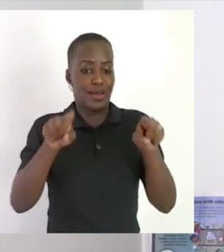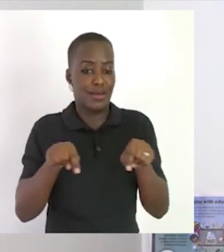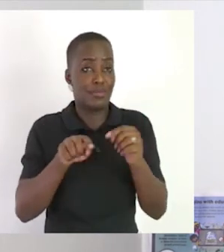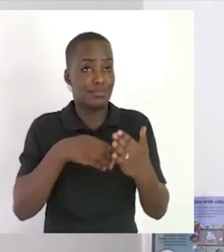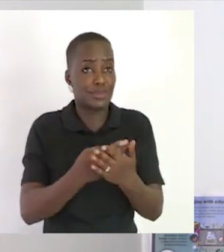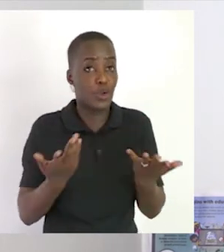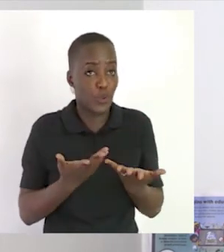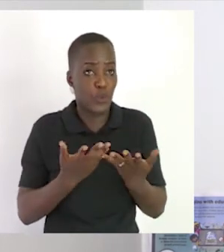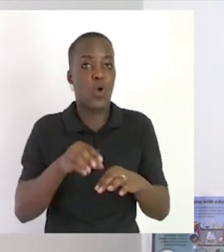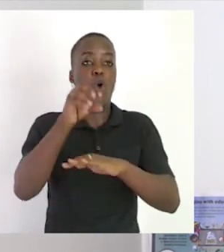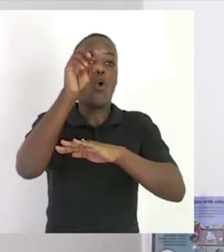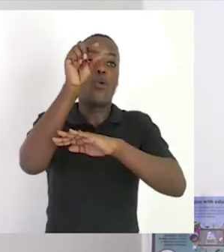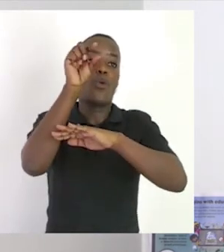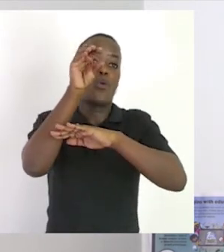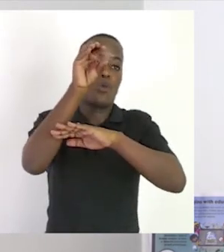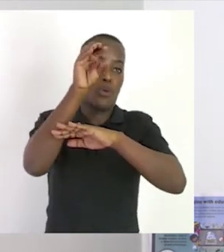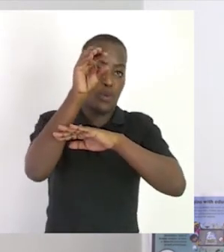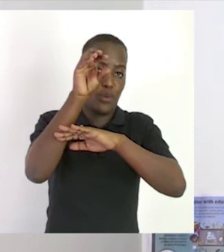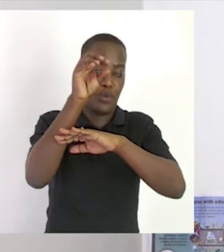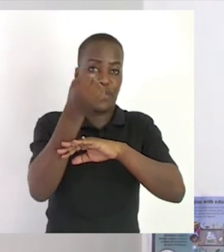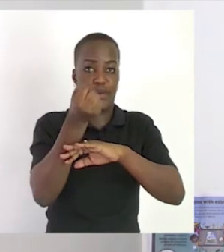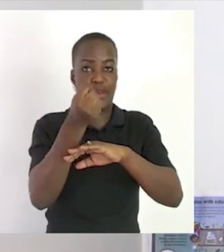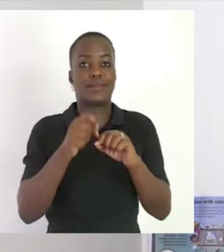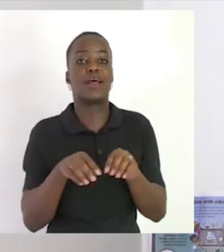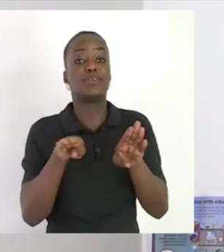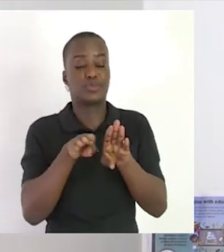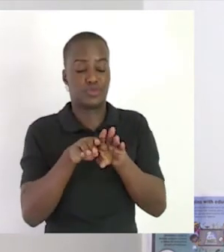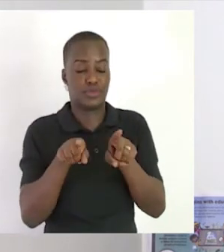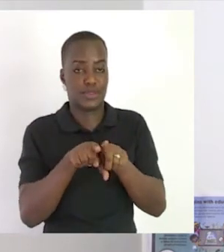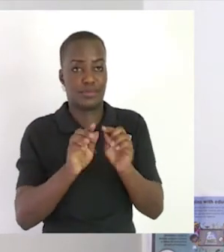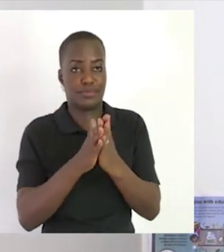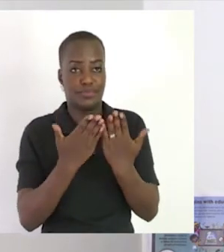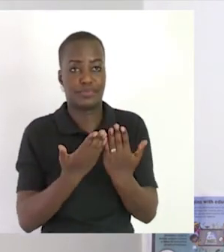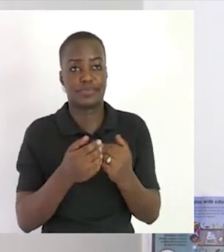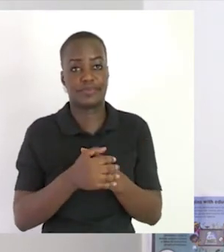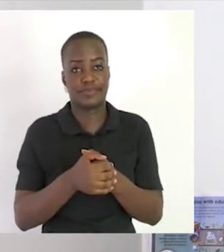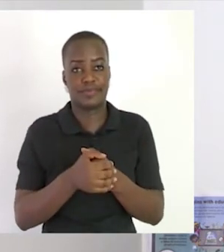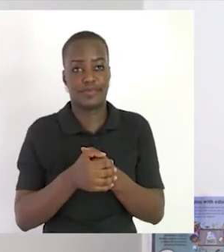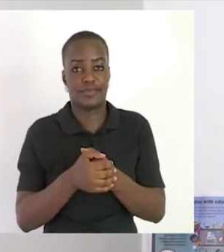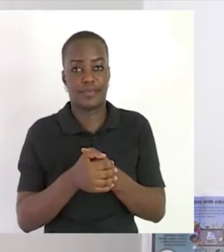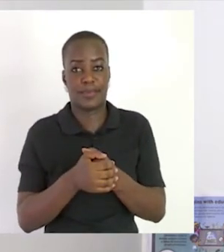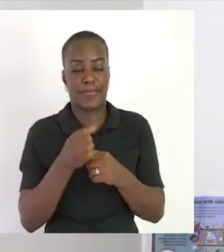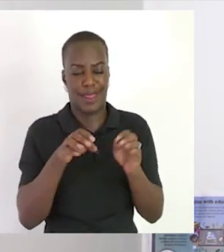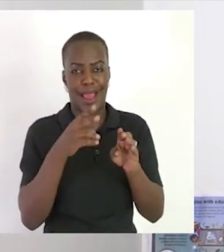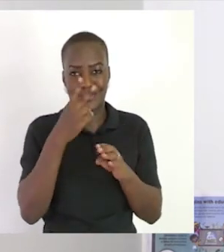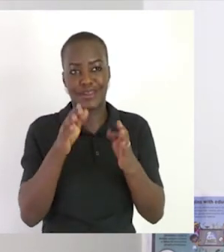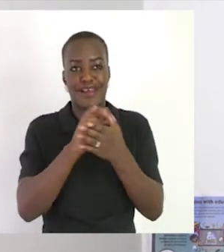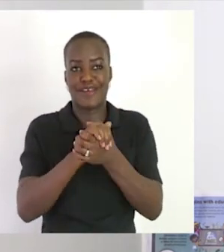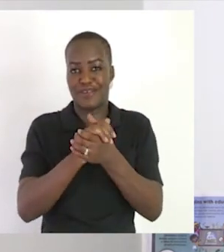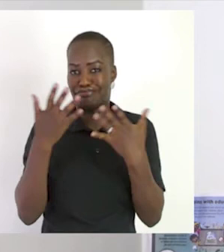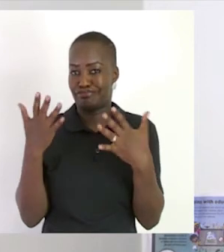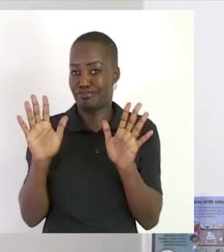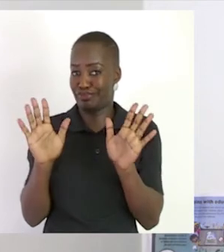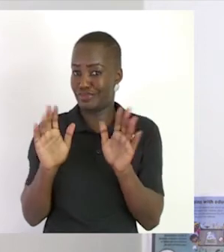top. Now I'd like you to please do the same in your books. I can see that my friend has already done it here,